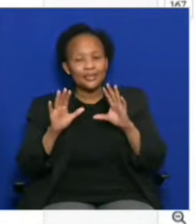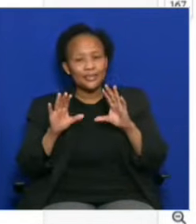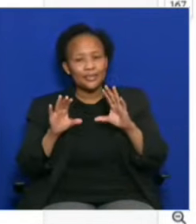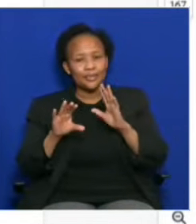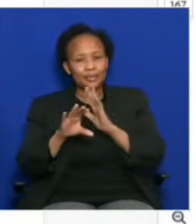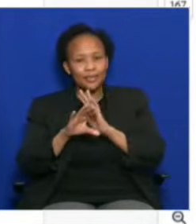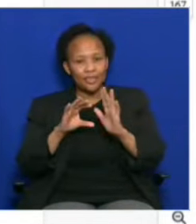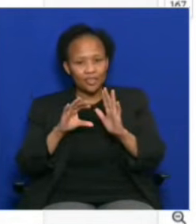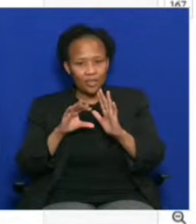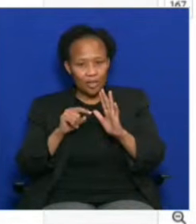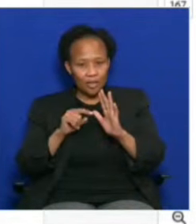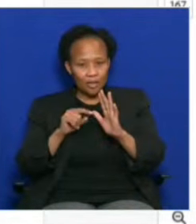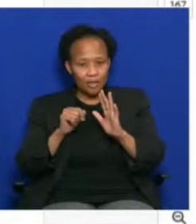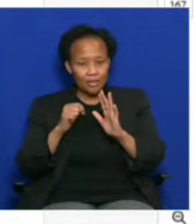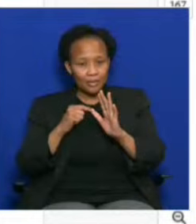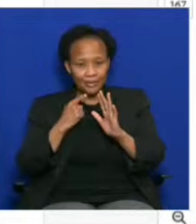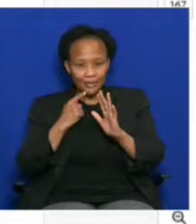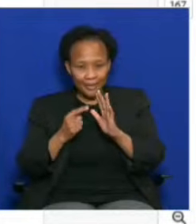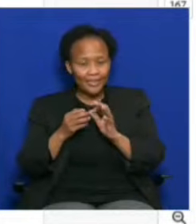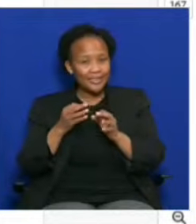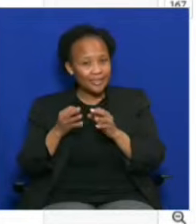offense?